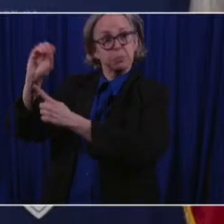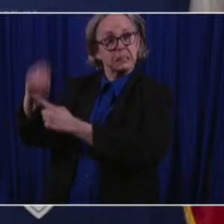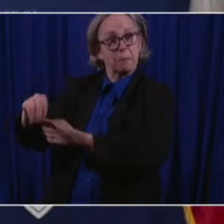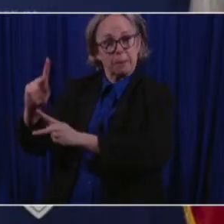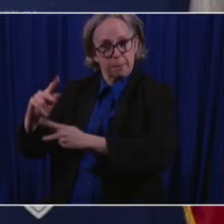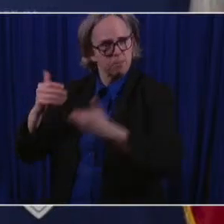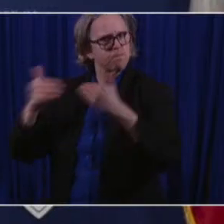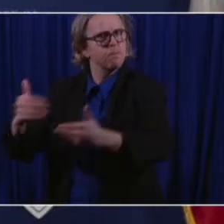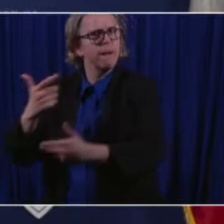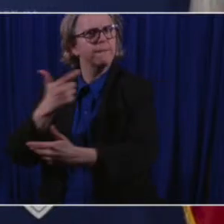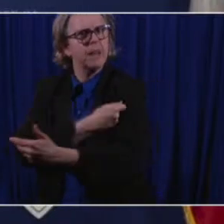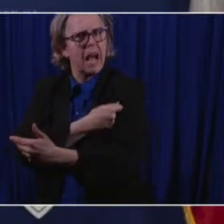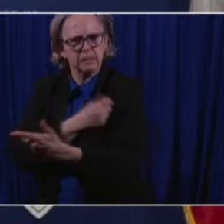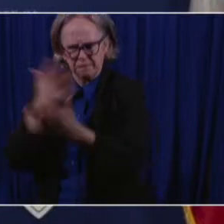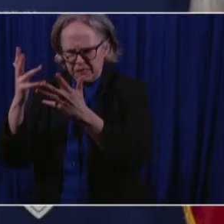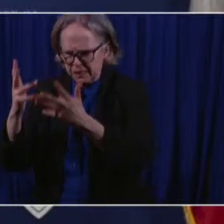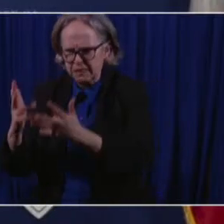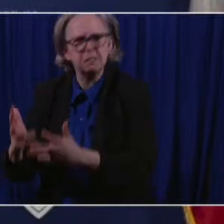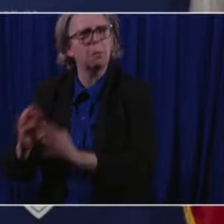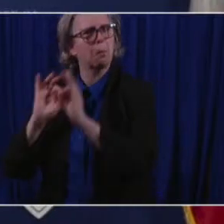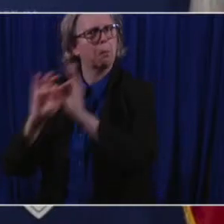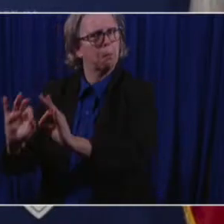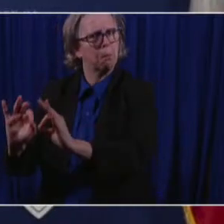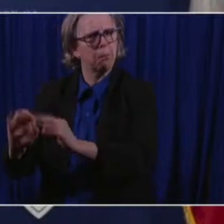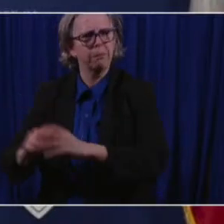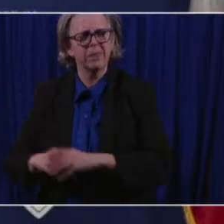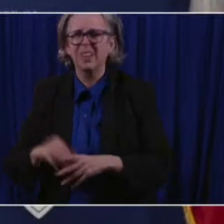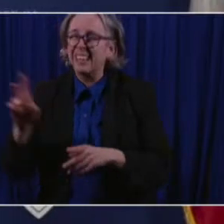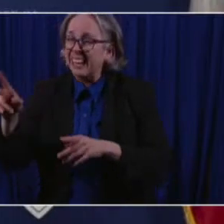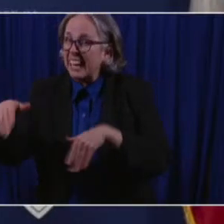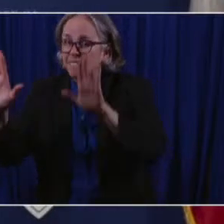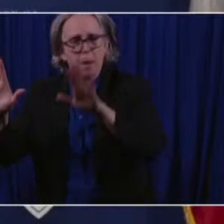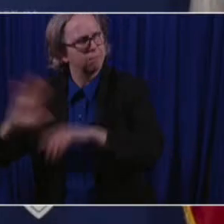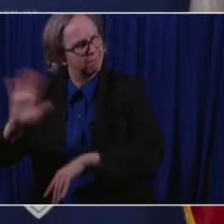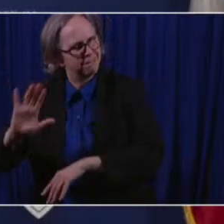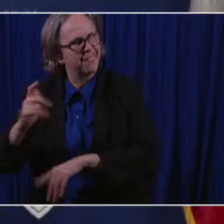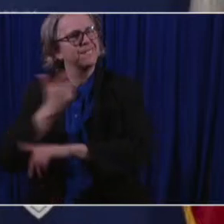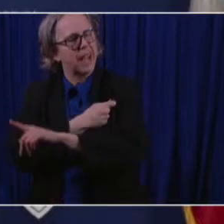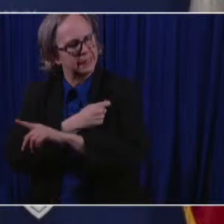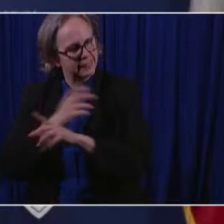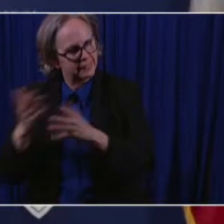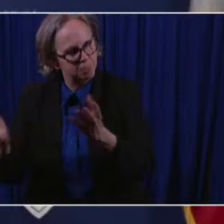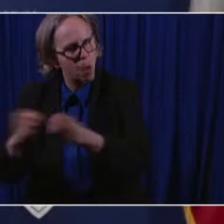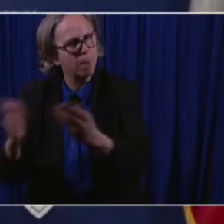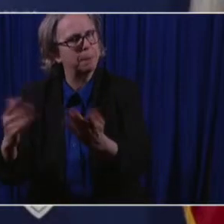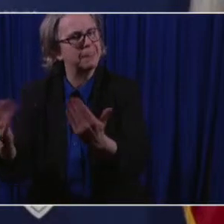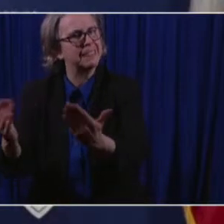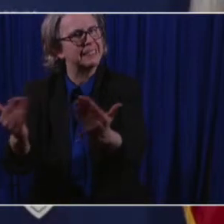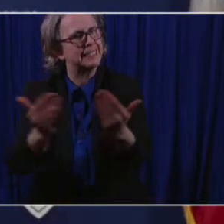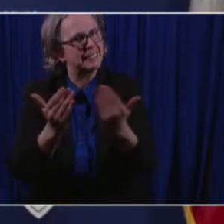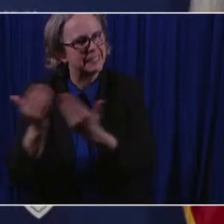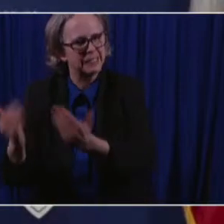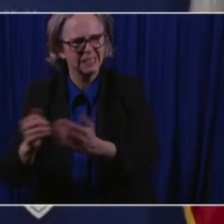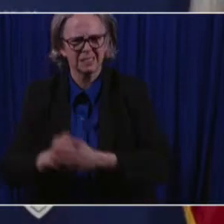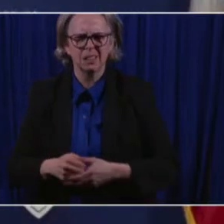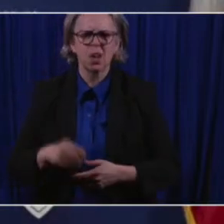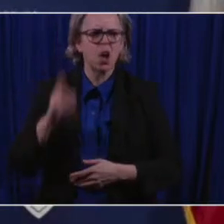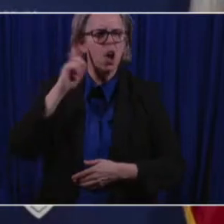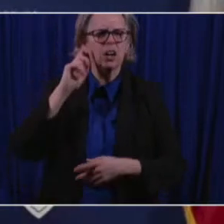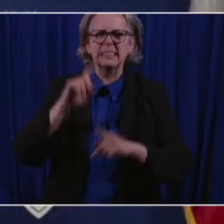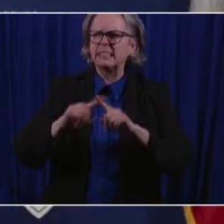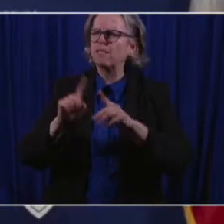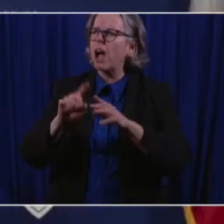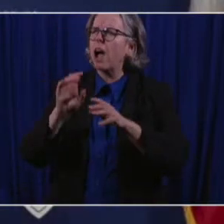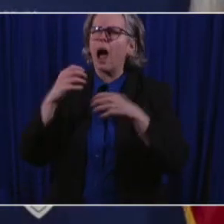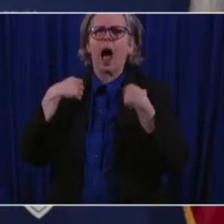ago from the health professionals who are going out into communities, who are literally seeking people